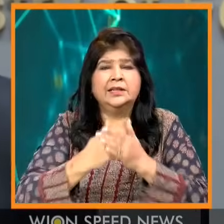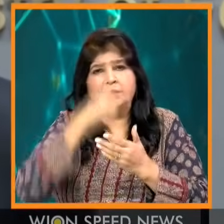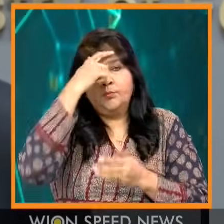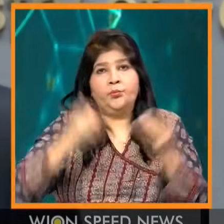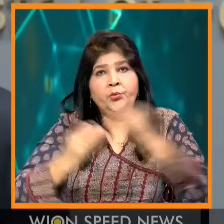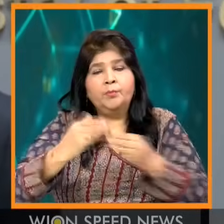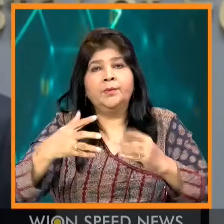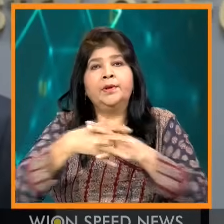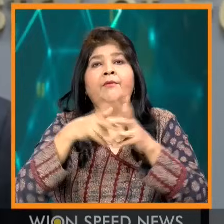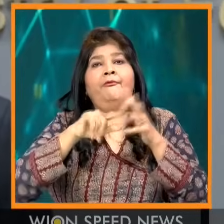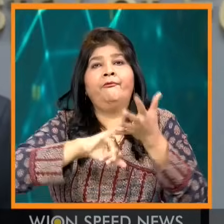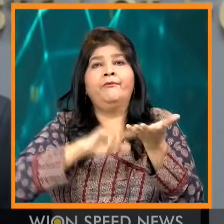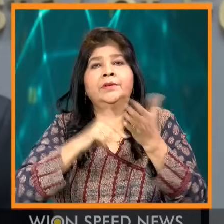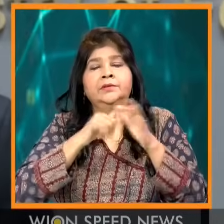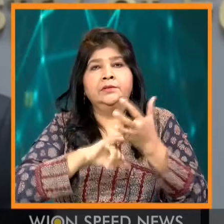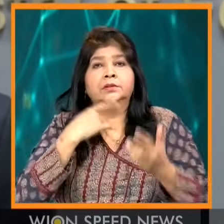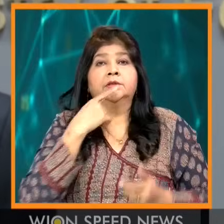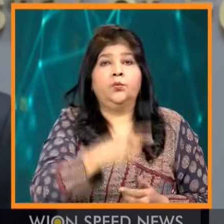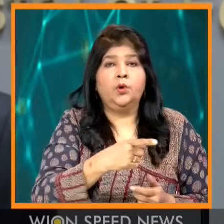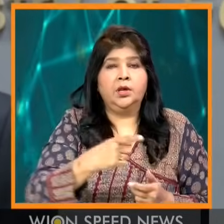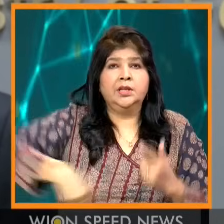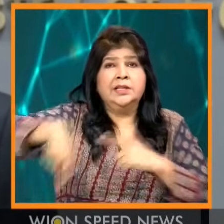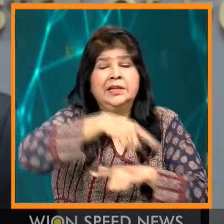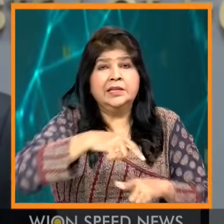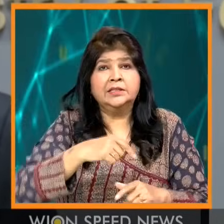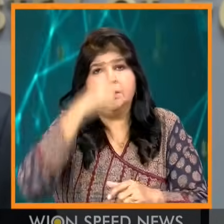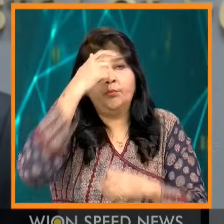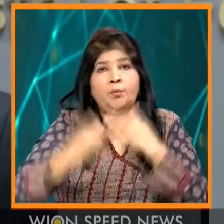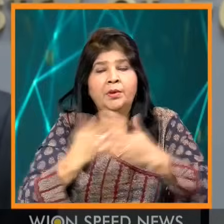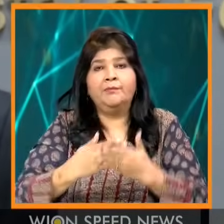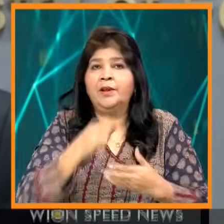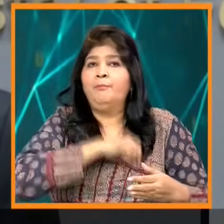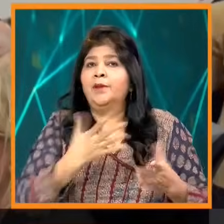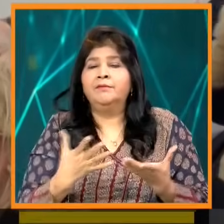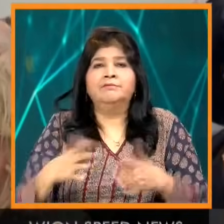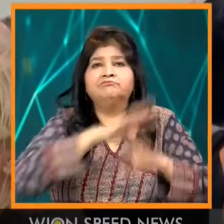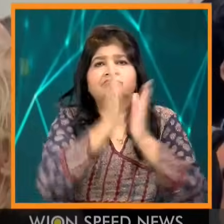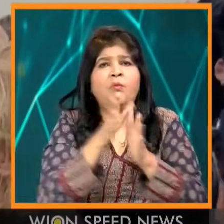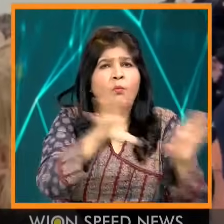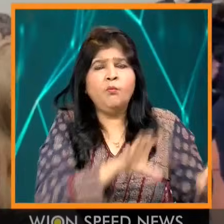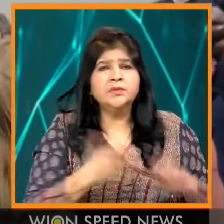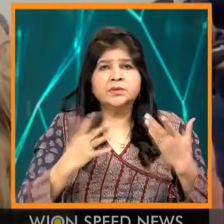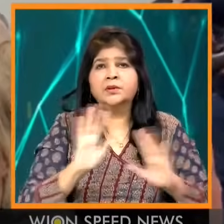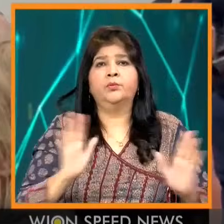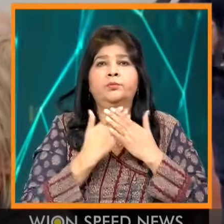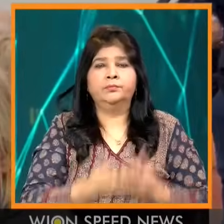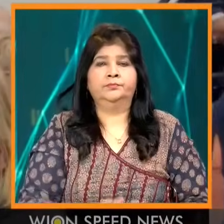in West Asia, and also warned that regional conflict will not benefit anyone.